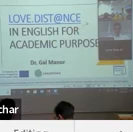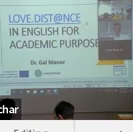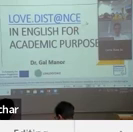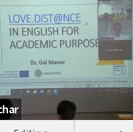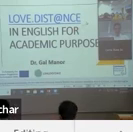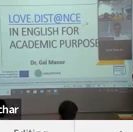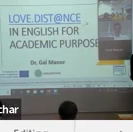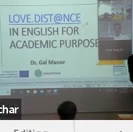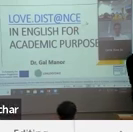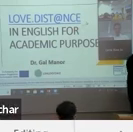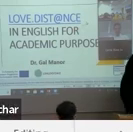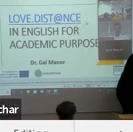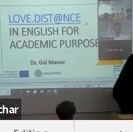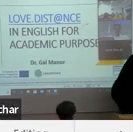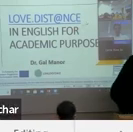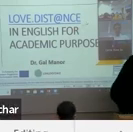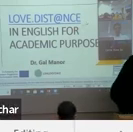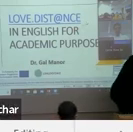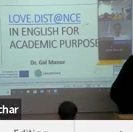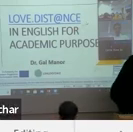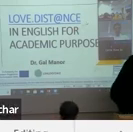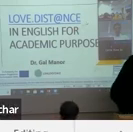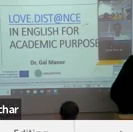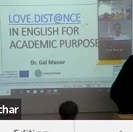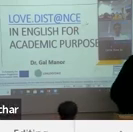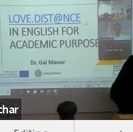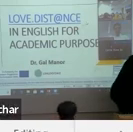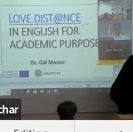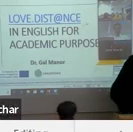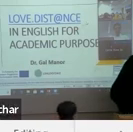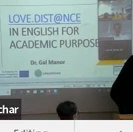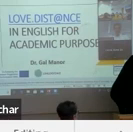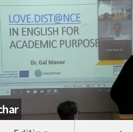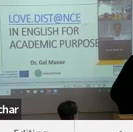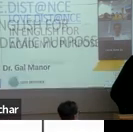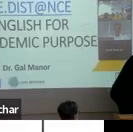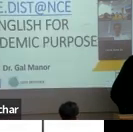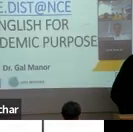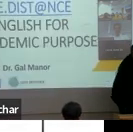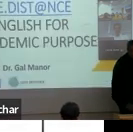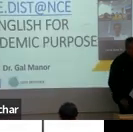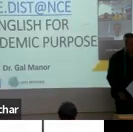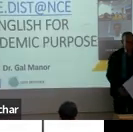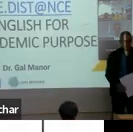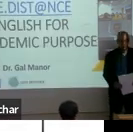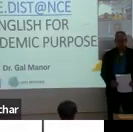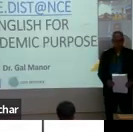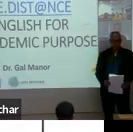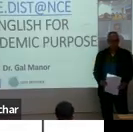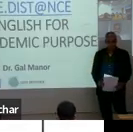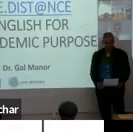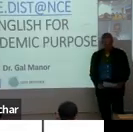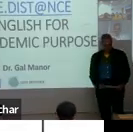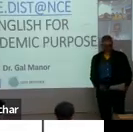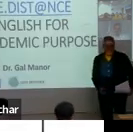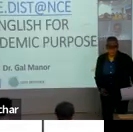Hi, hi everyone. Thank you, Ellie. Thank you, Aurelia. So I'm the last one. Yeah. I'll do it quickly. I'm not